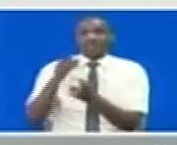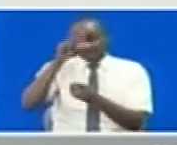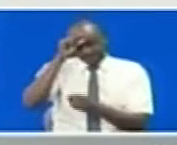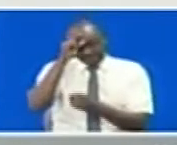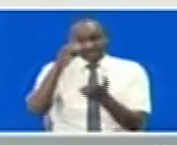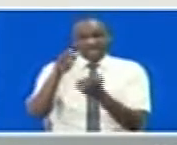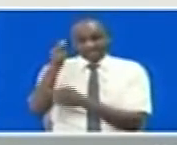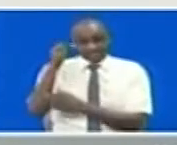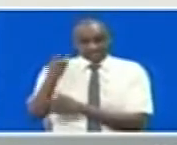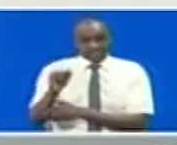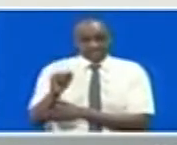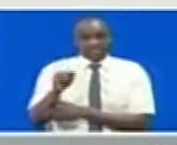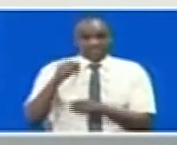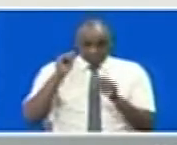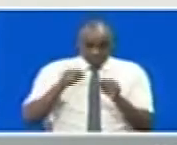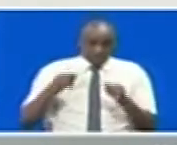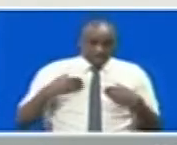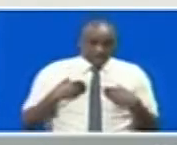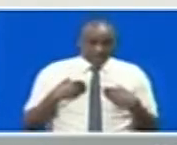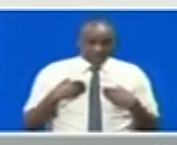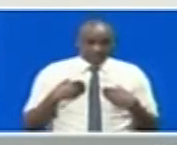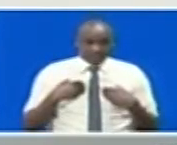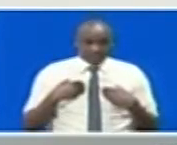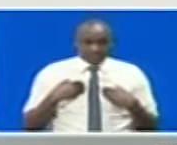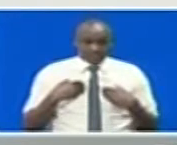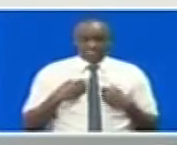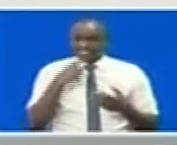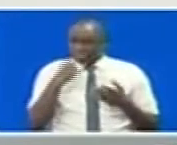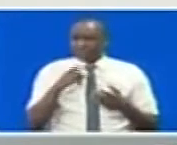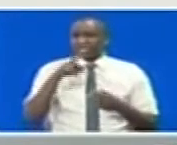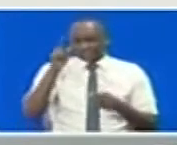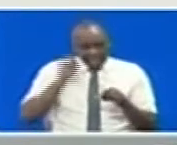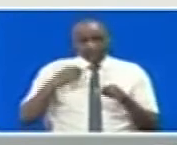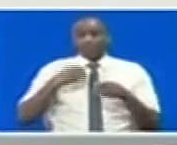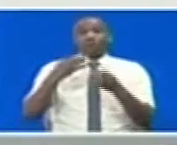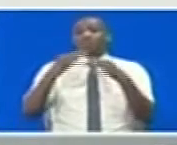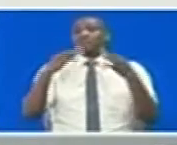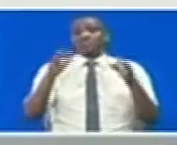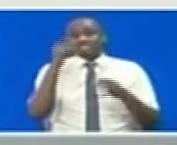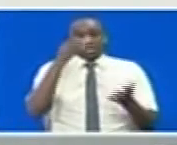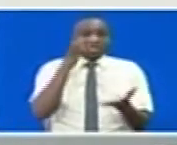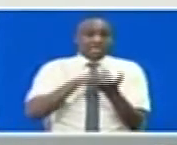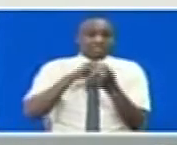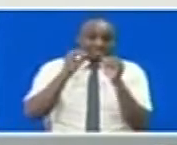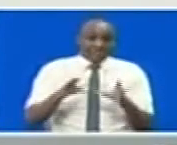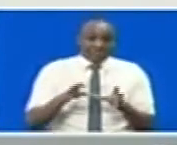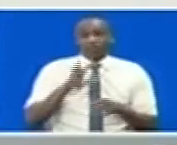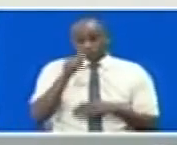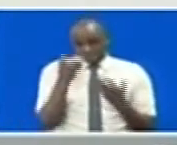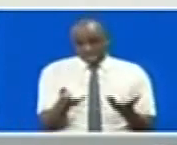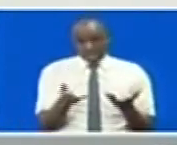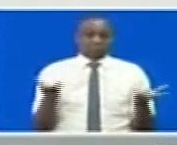agencies. And you cannot deny the fact that some of the acquittals have been based on